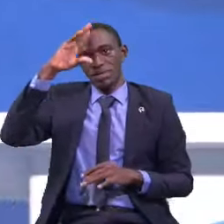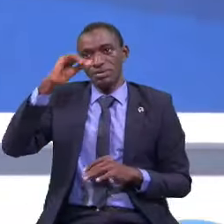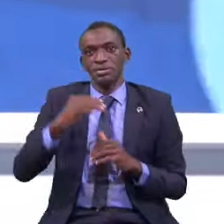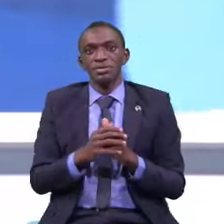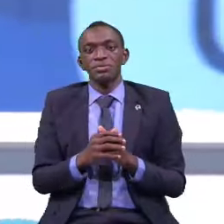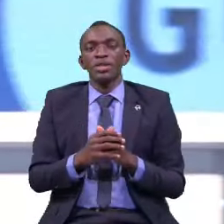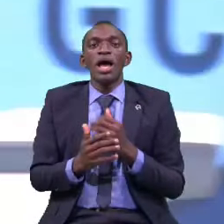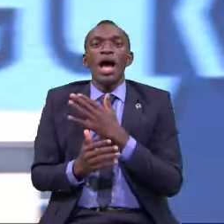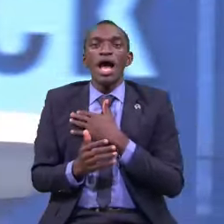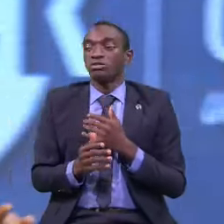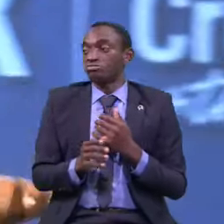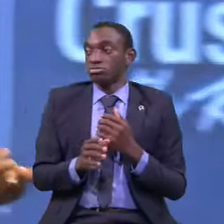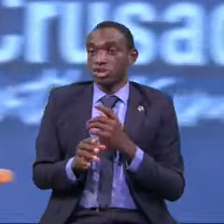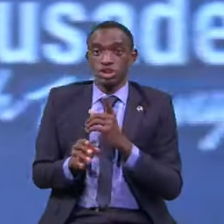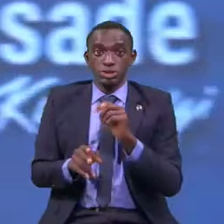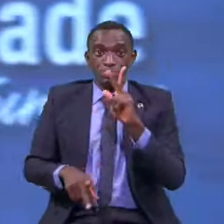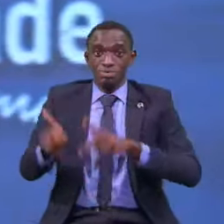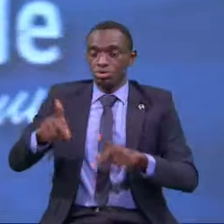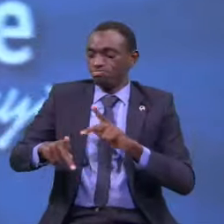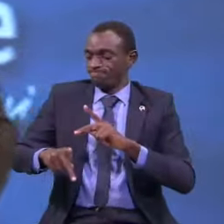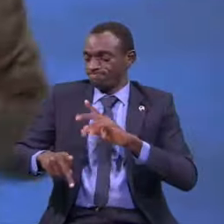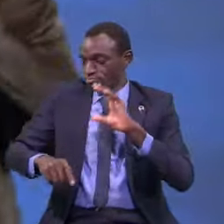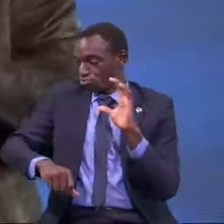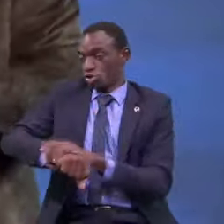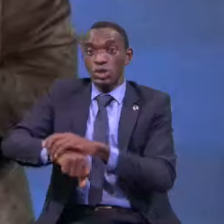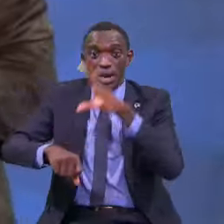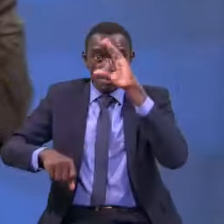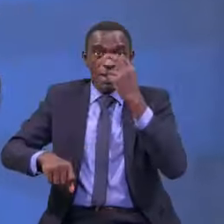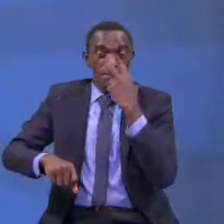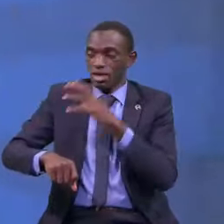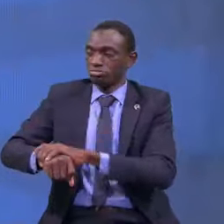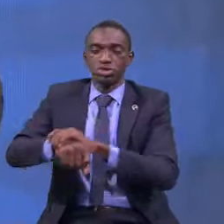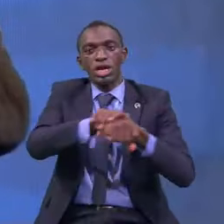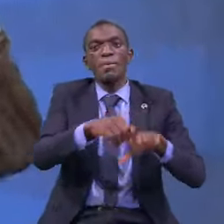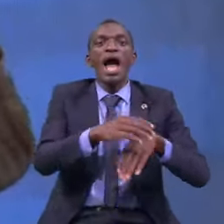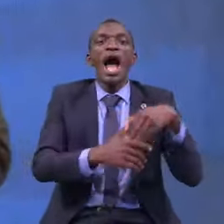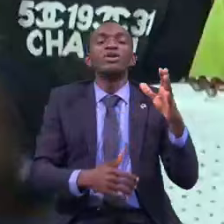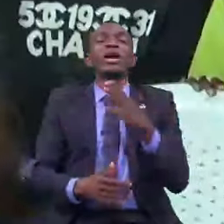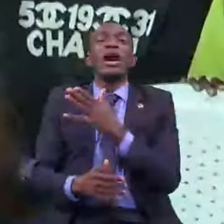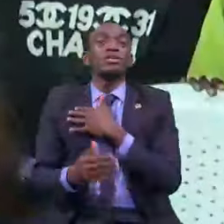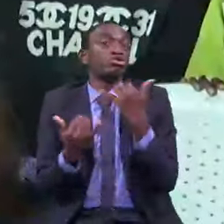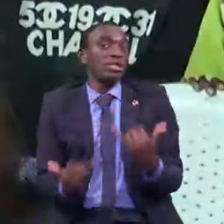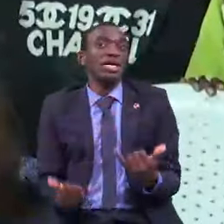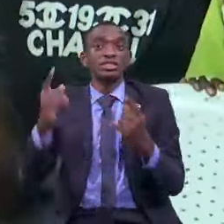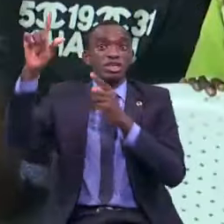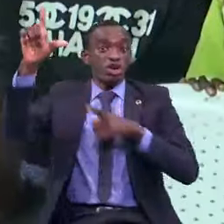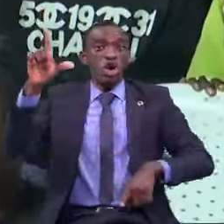And he took him out. Tonight the Lord will take you out.